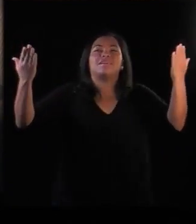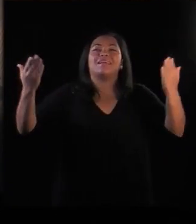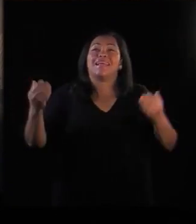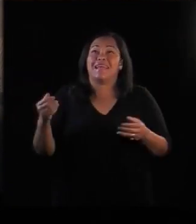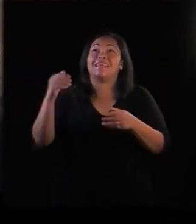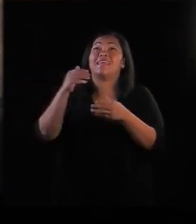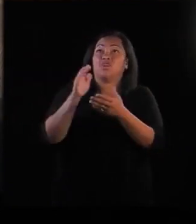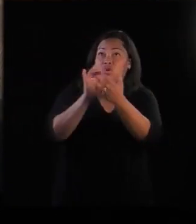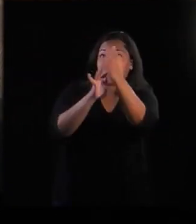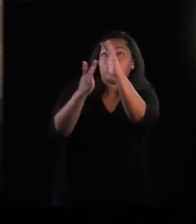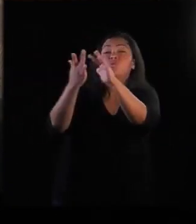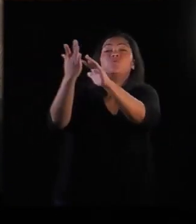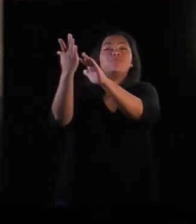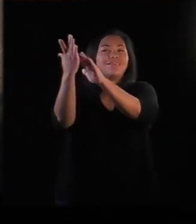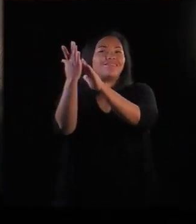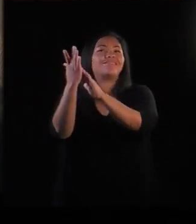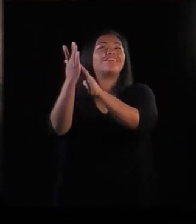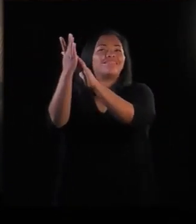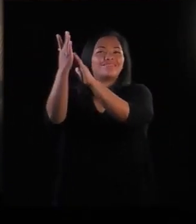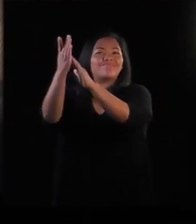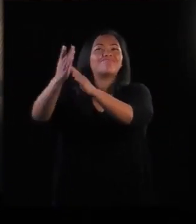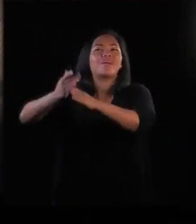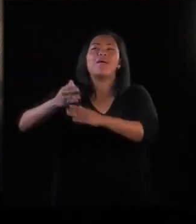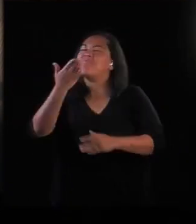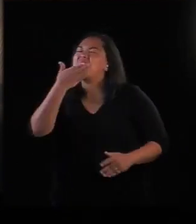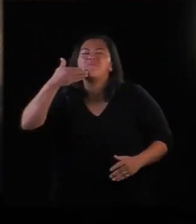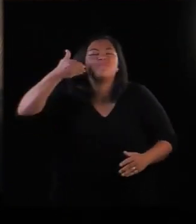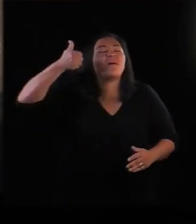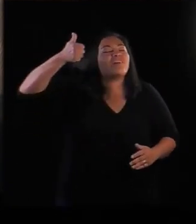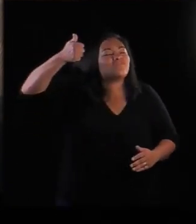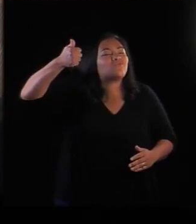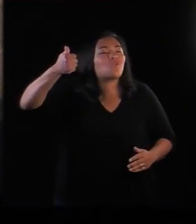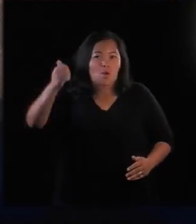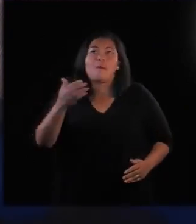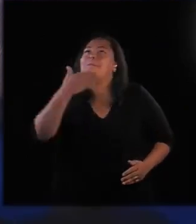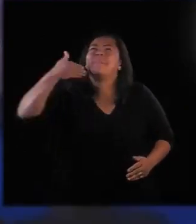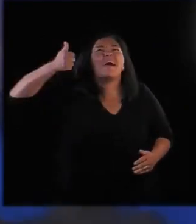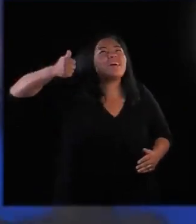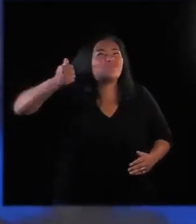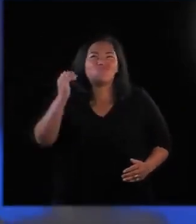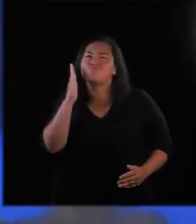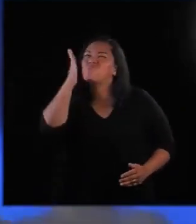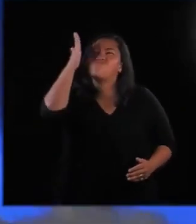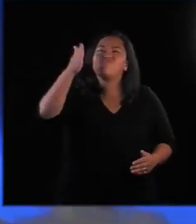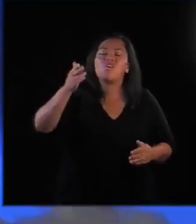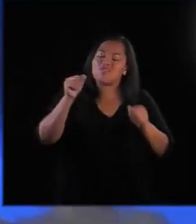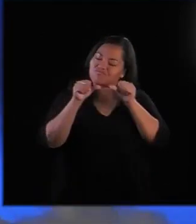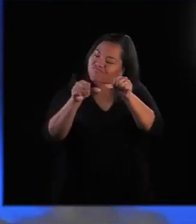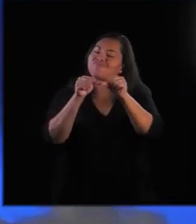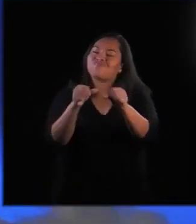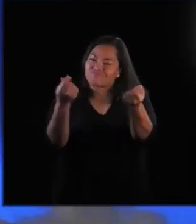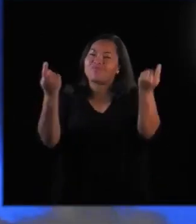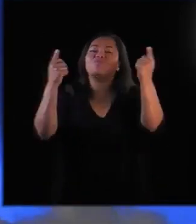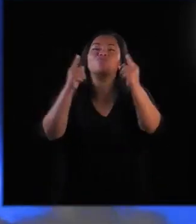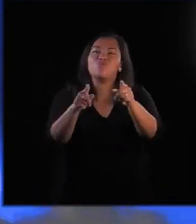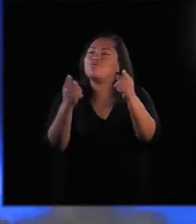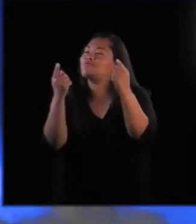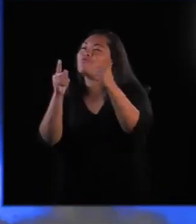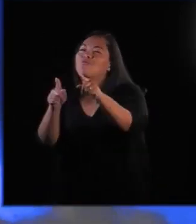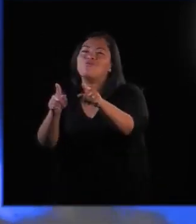above, and in you, Jesus, the best, the very best is yet to come.